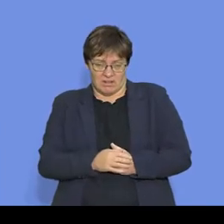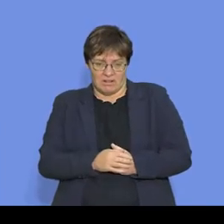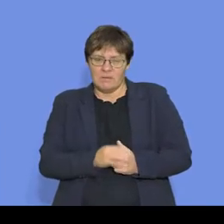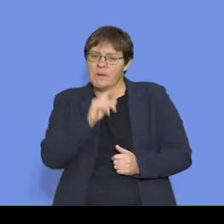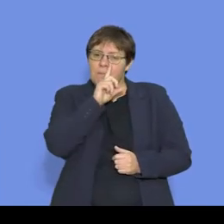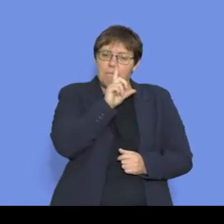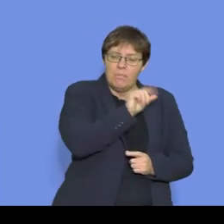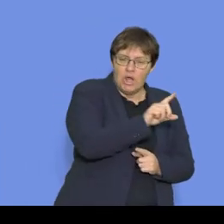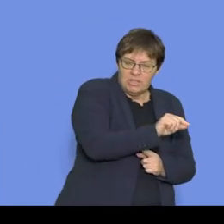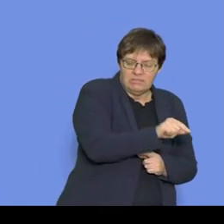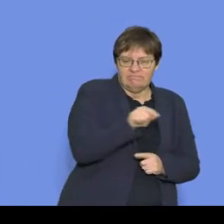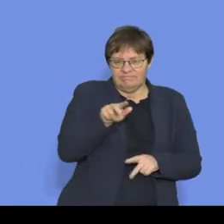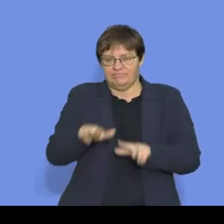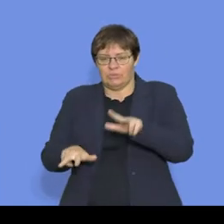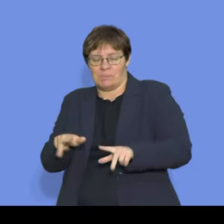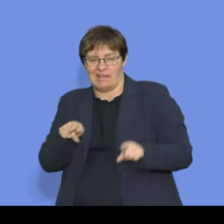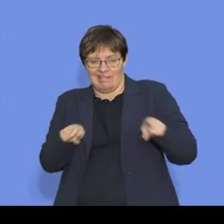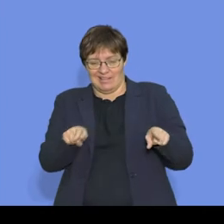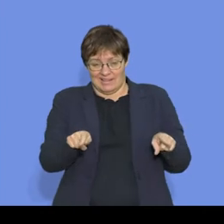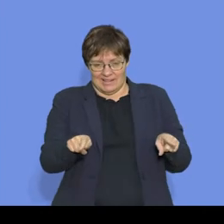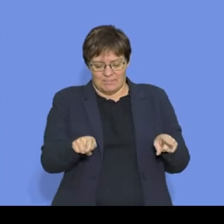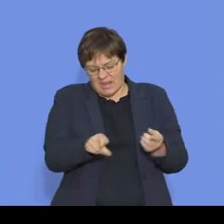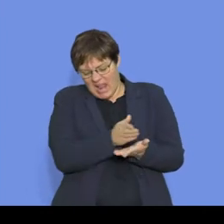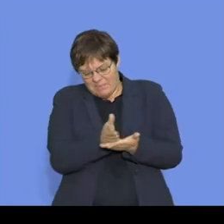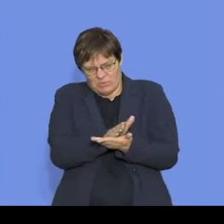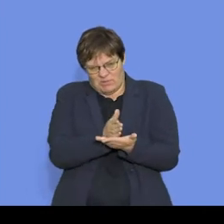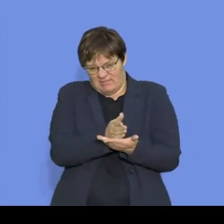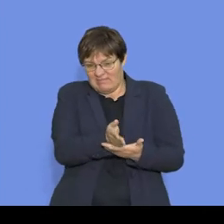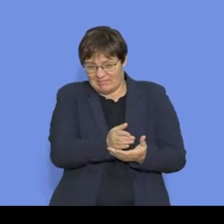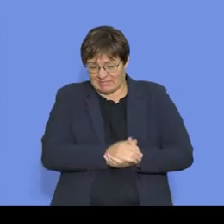between the bird and the reptile groups.